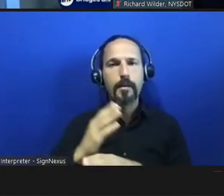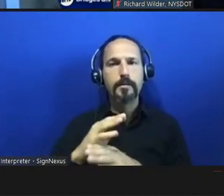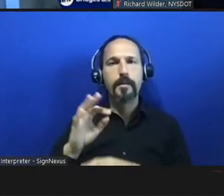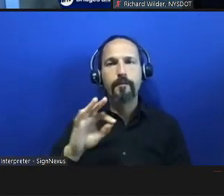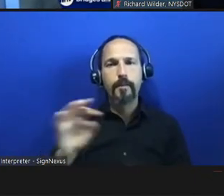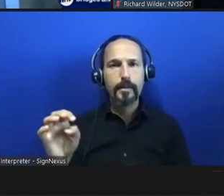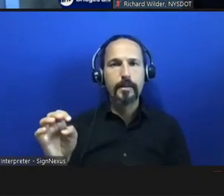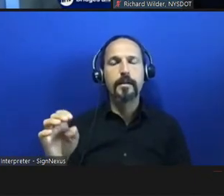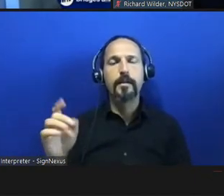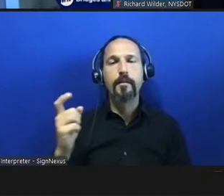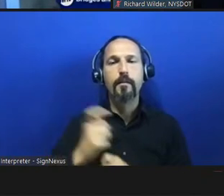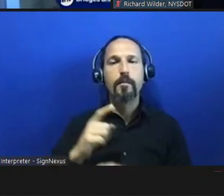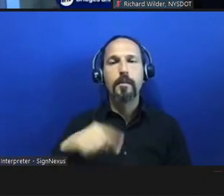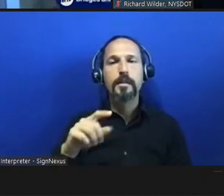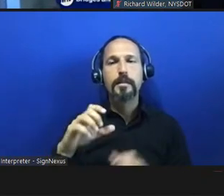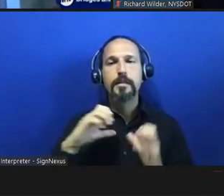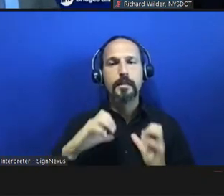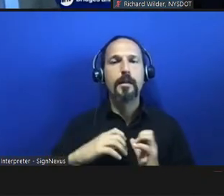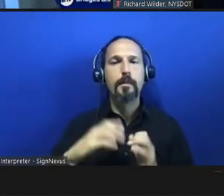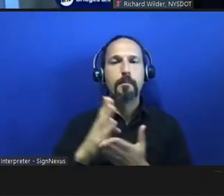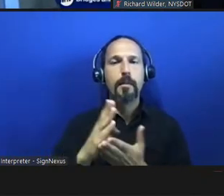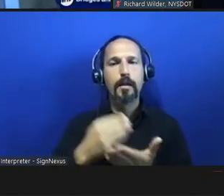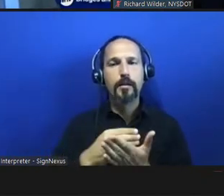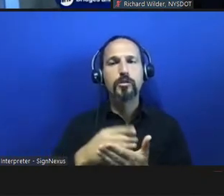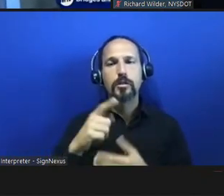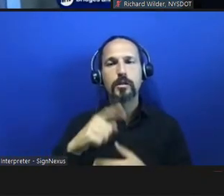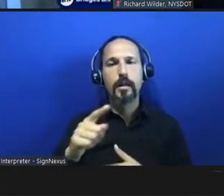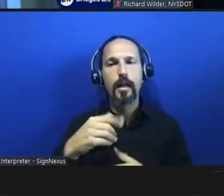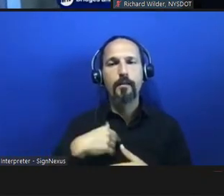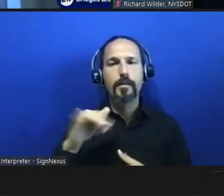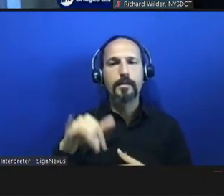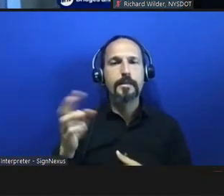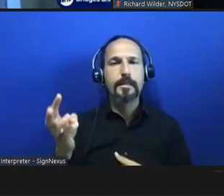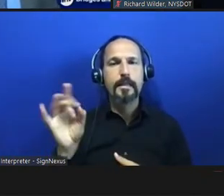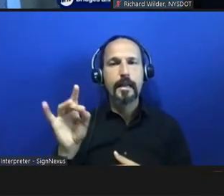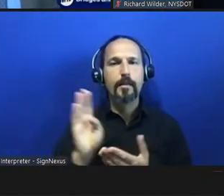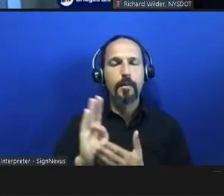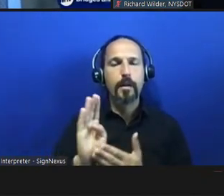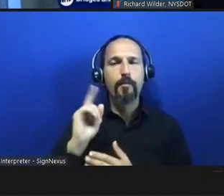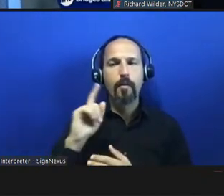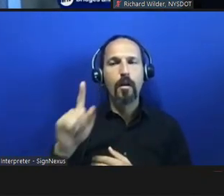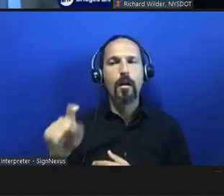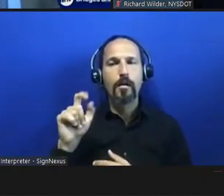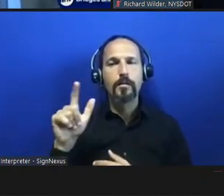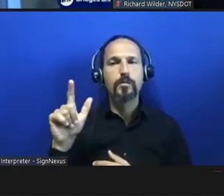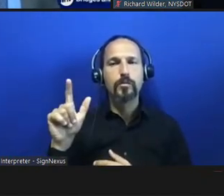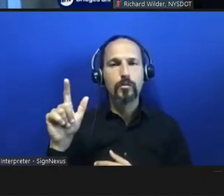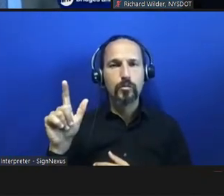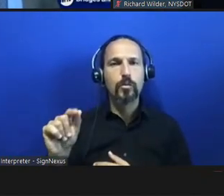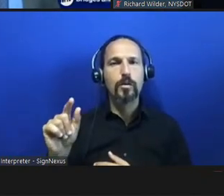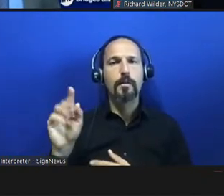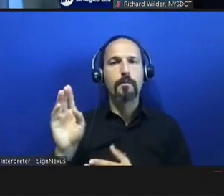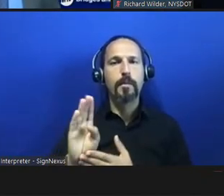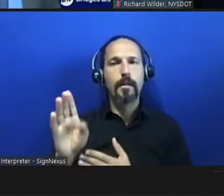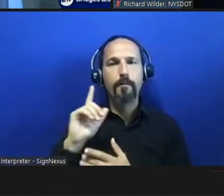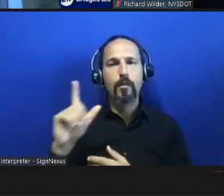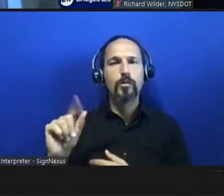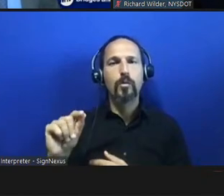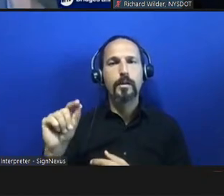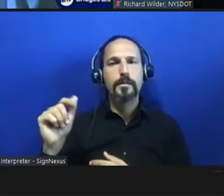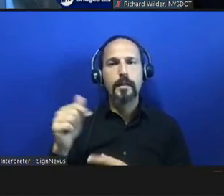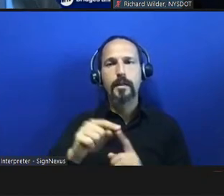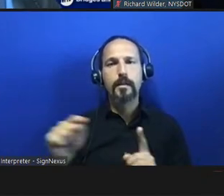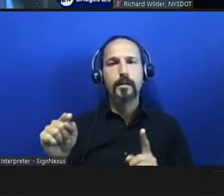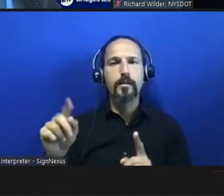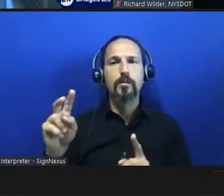um according to the citizen budget committee MTA has only committed 68 billion of the 20 121 billion plan for 2010 to 24